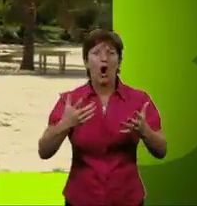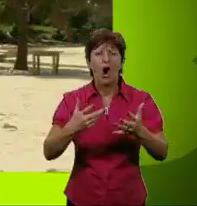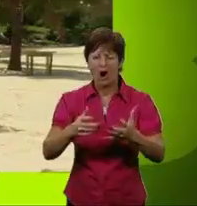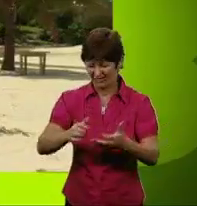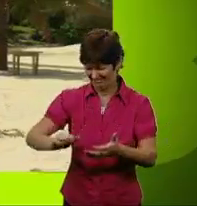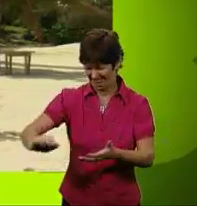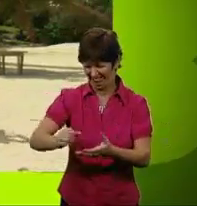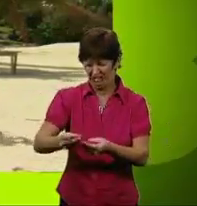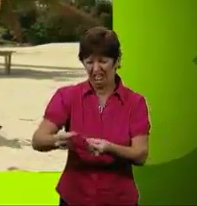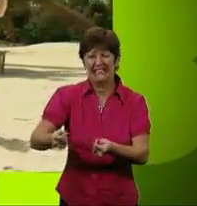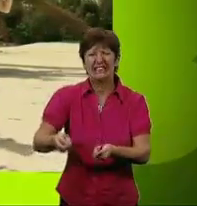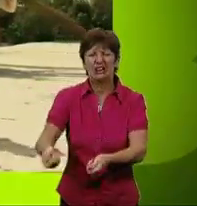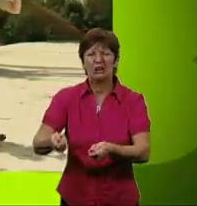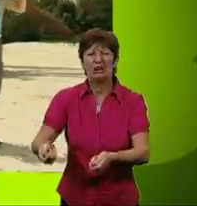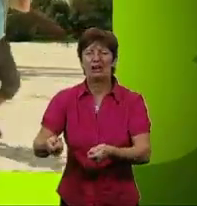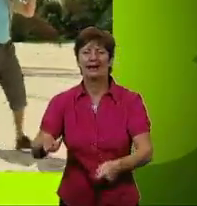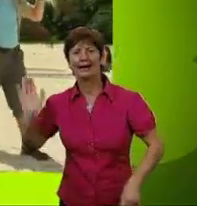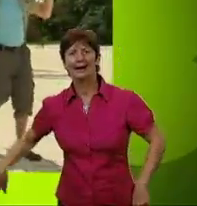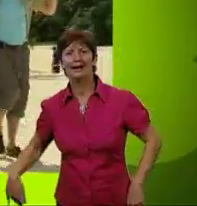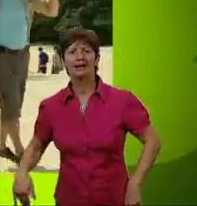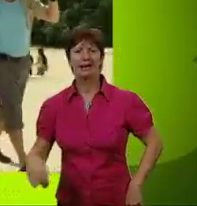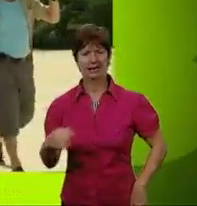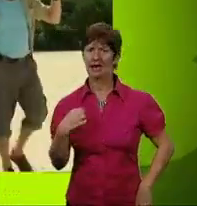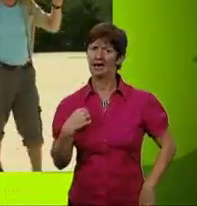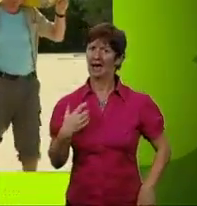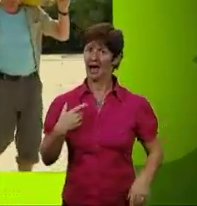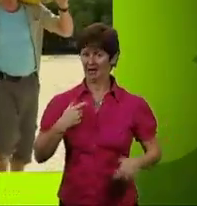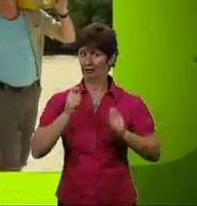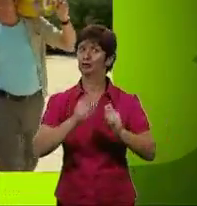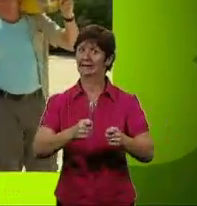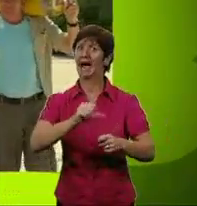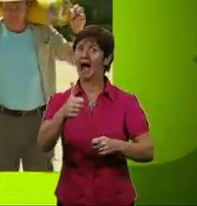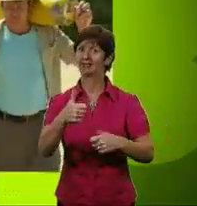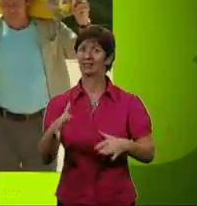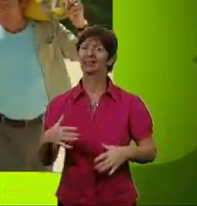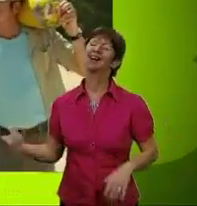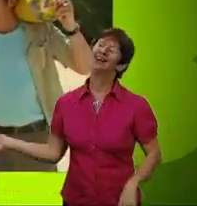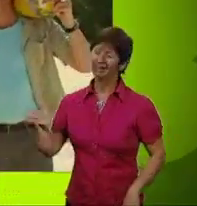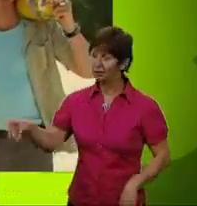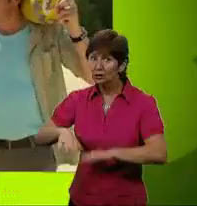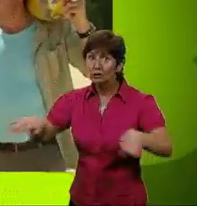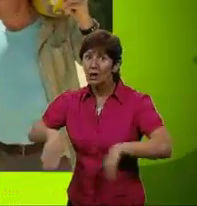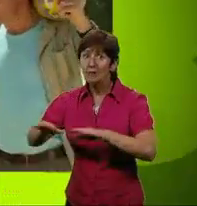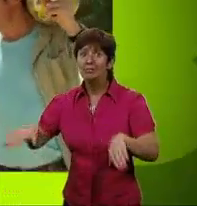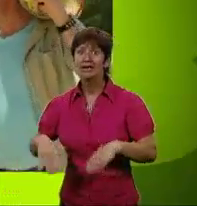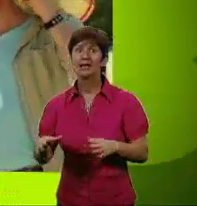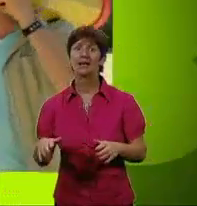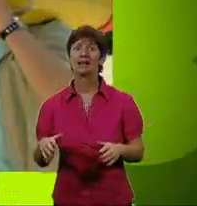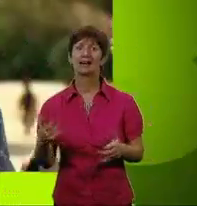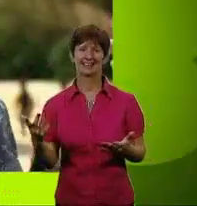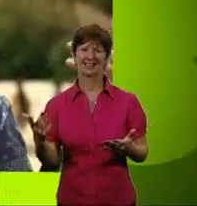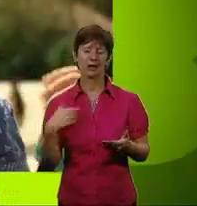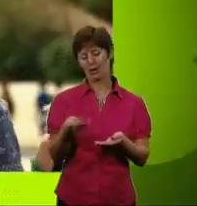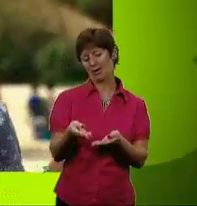again. Can I blend up a treat for after? Great. You're going to have a swim? I'm going to have a pressing session with the cafe napkins. I thought you had paper